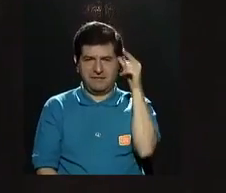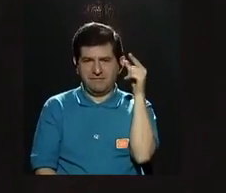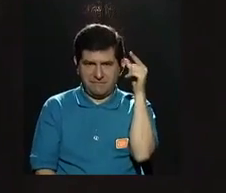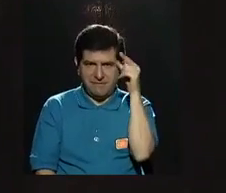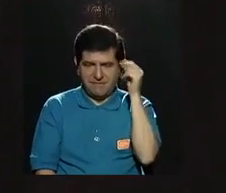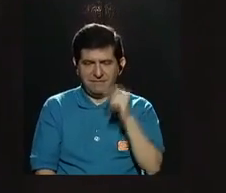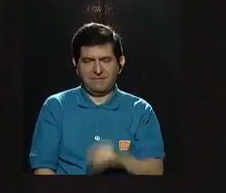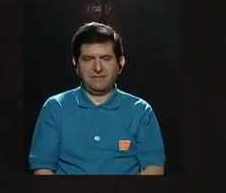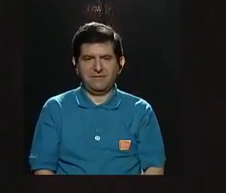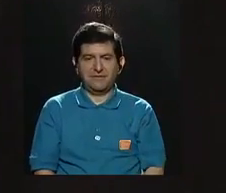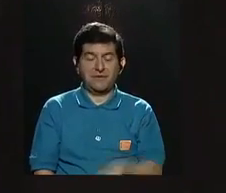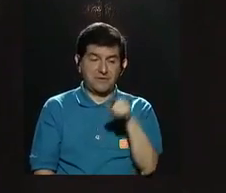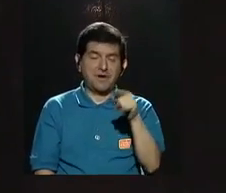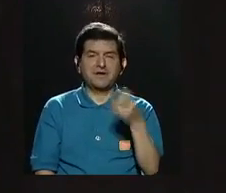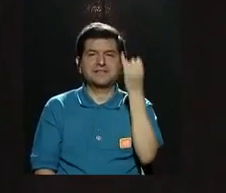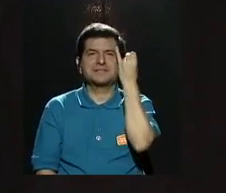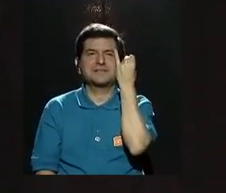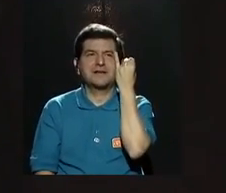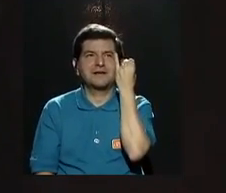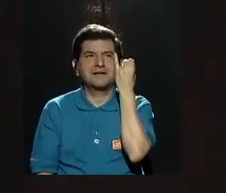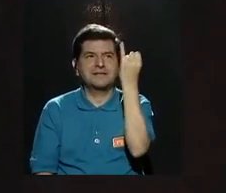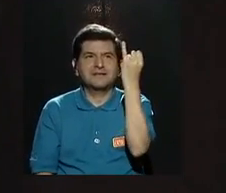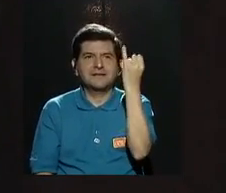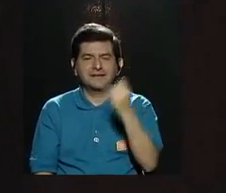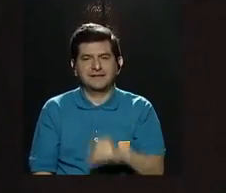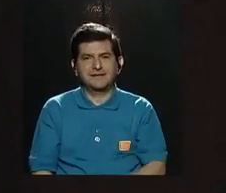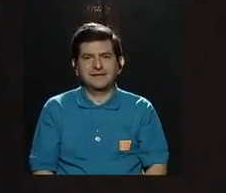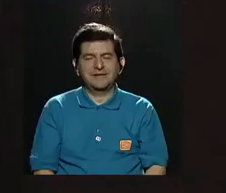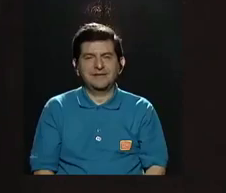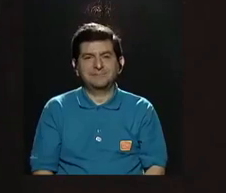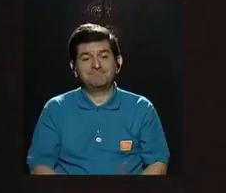compelling argument for prison abolition.